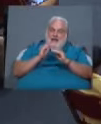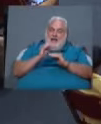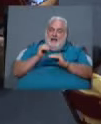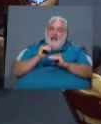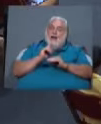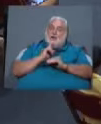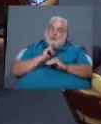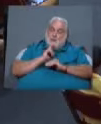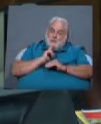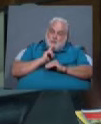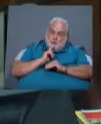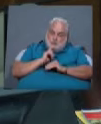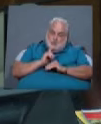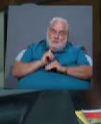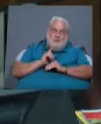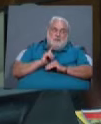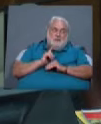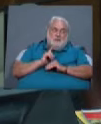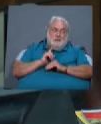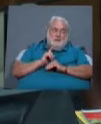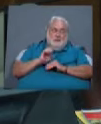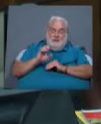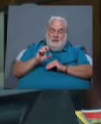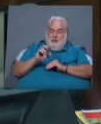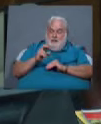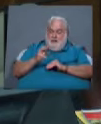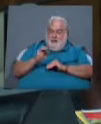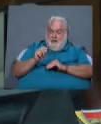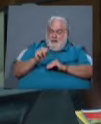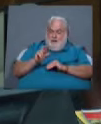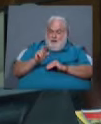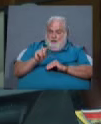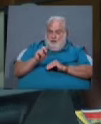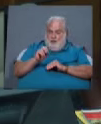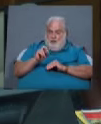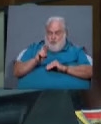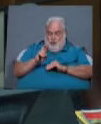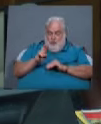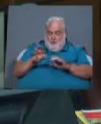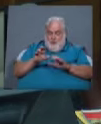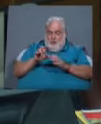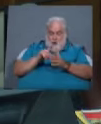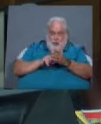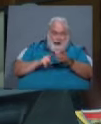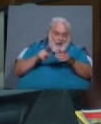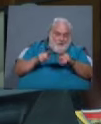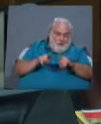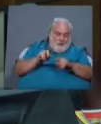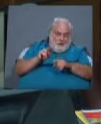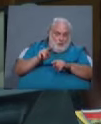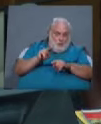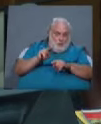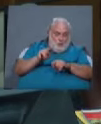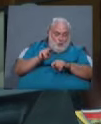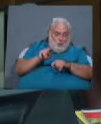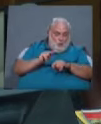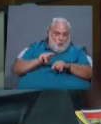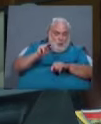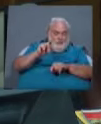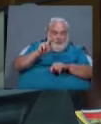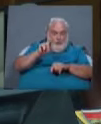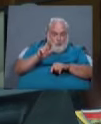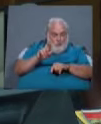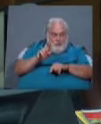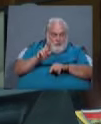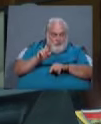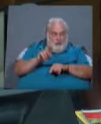You know, this charter, if they do what they did in North Little Rock at the Capital City Lighthouse Charter,